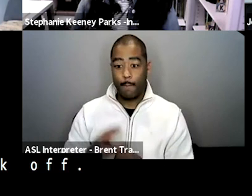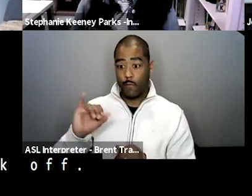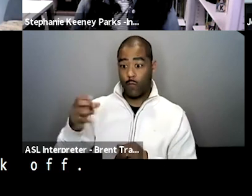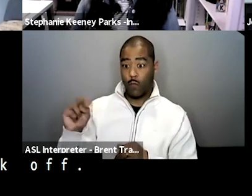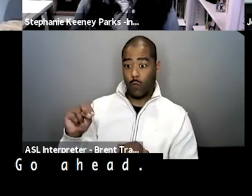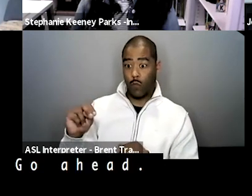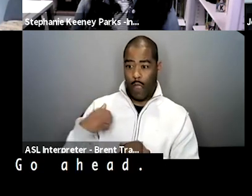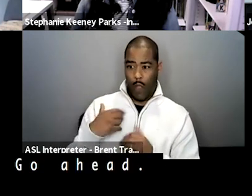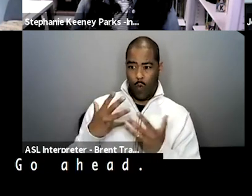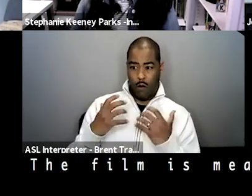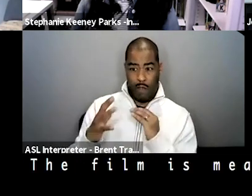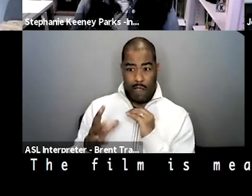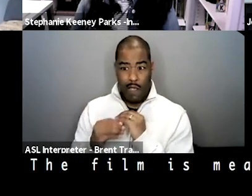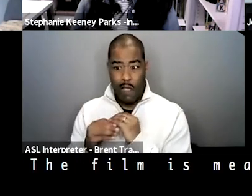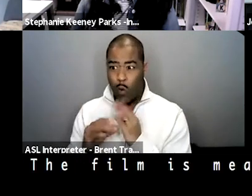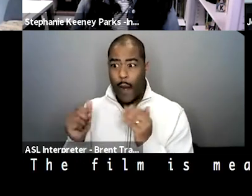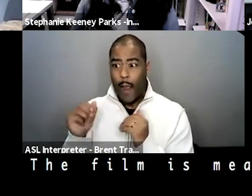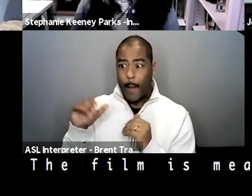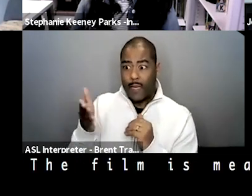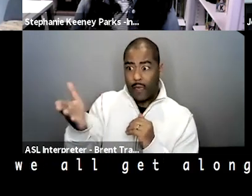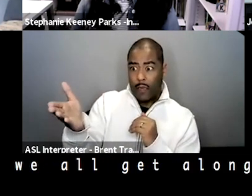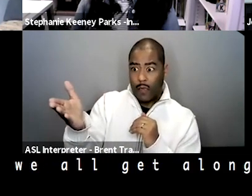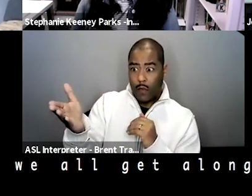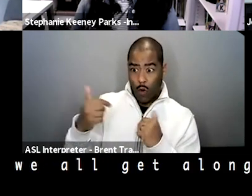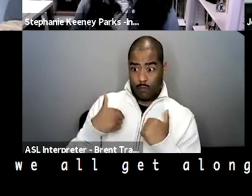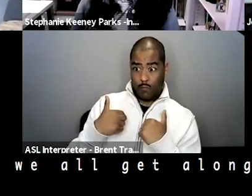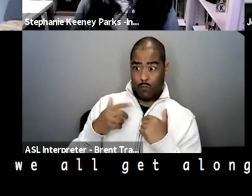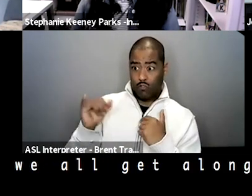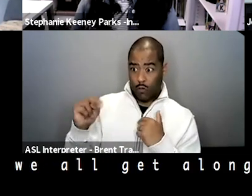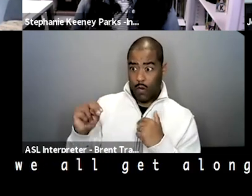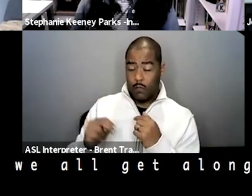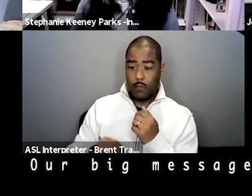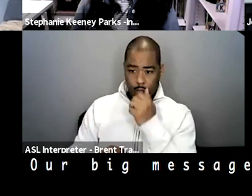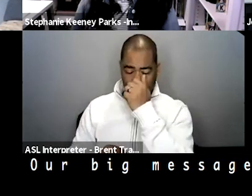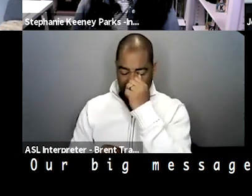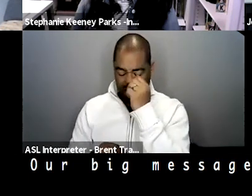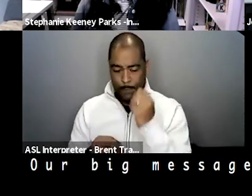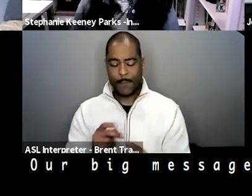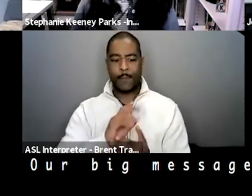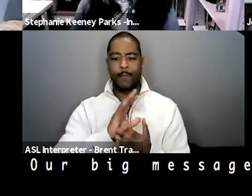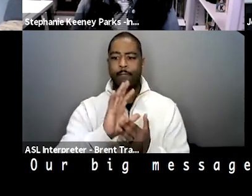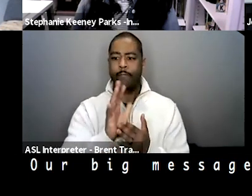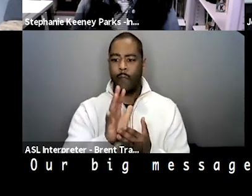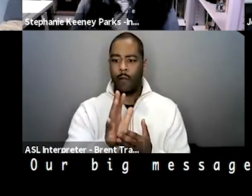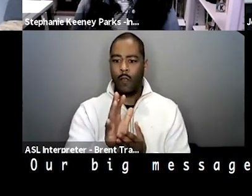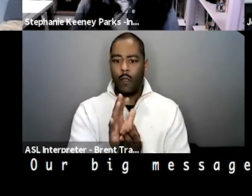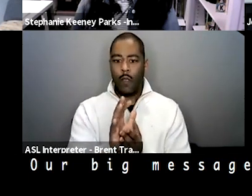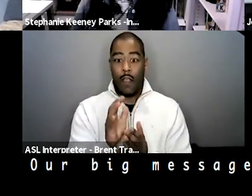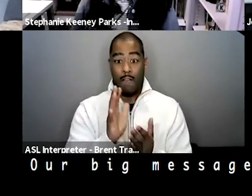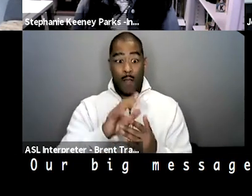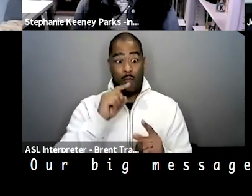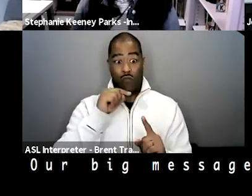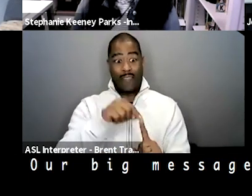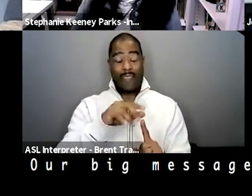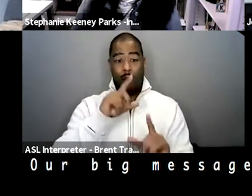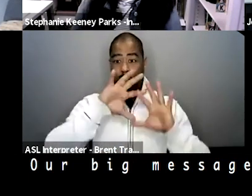back off if you wanted to jump in on that. No, go ahead, John, go ahead. I wanted to say that the film is really meant to be a sort of, can't we all get along kind